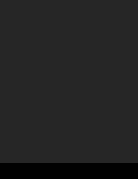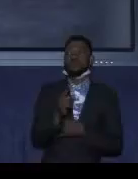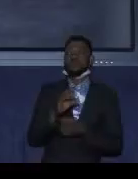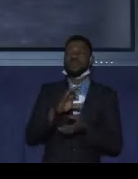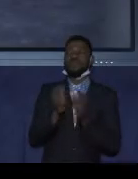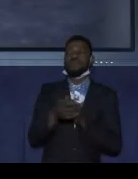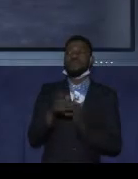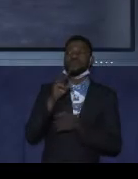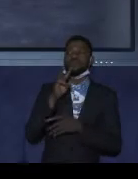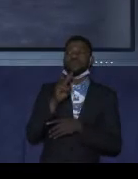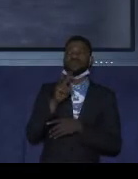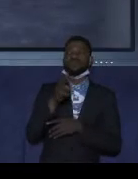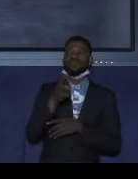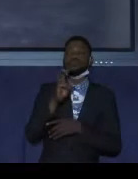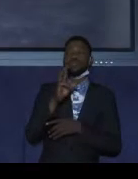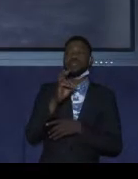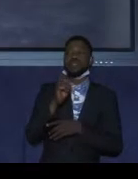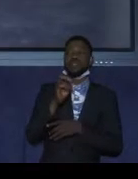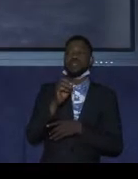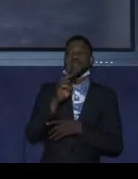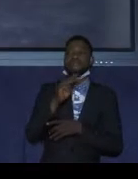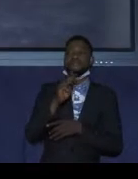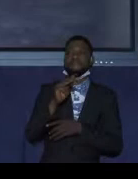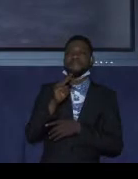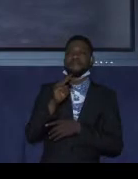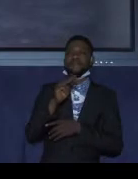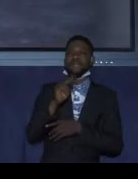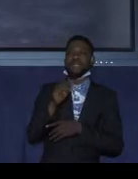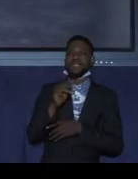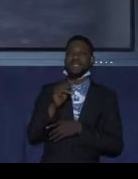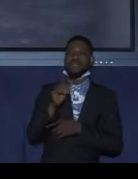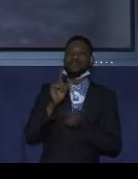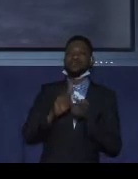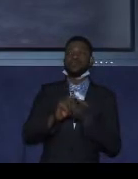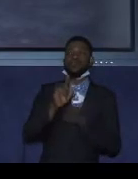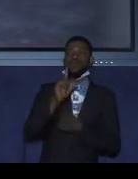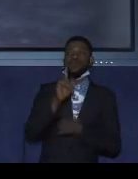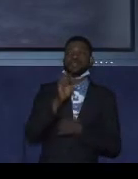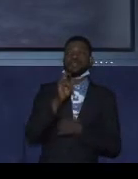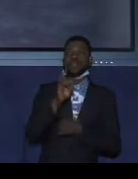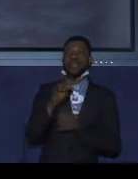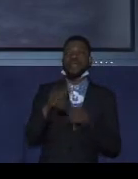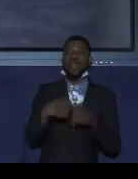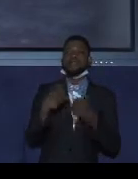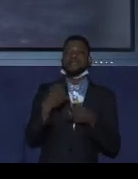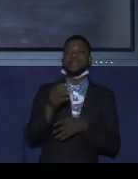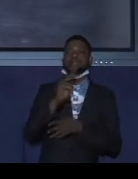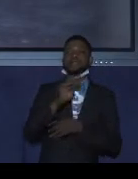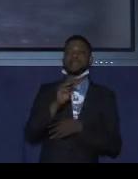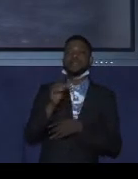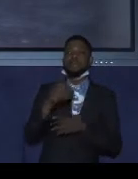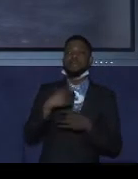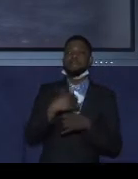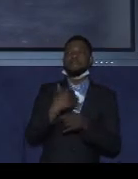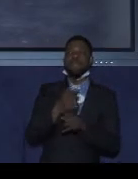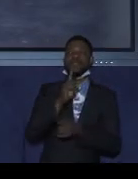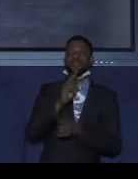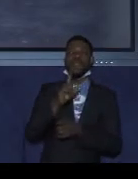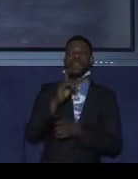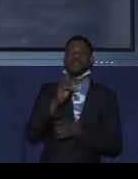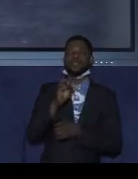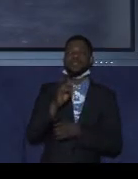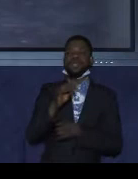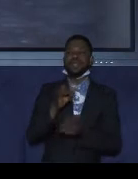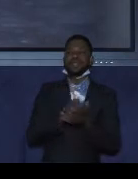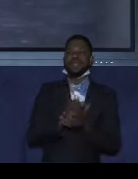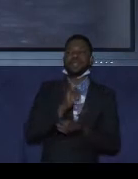units. Convert 230 milliliters to liters. How many milliliters make 1 liter? Milli.